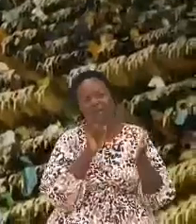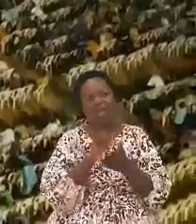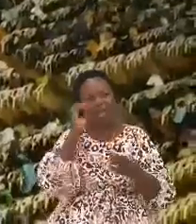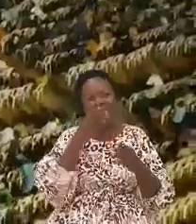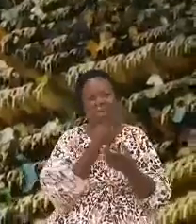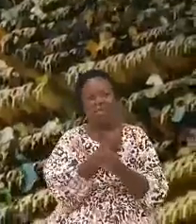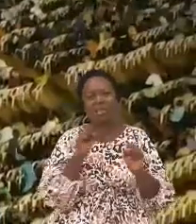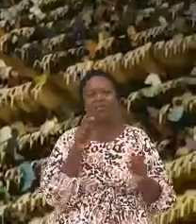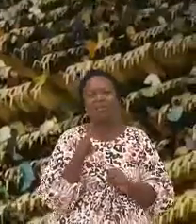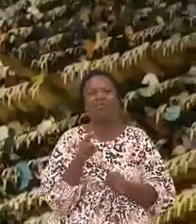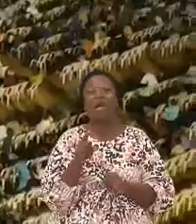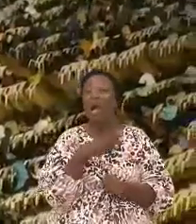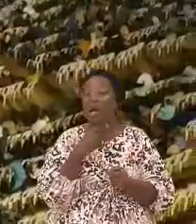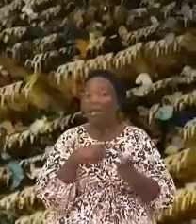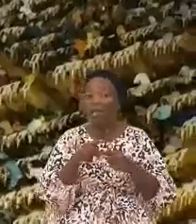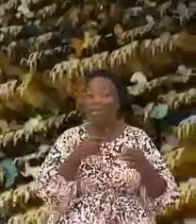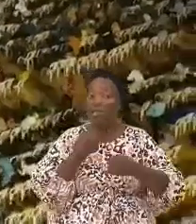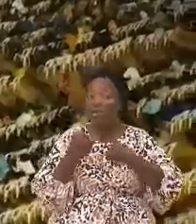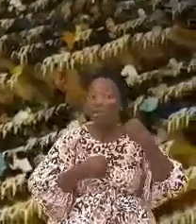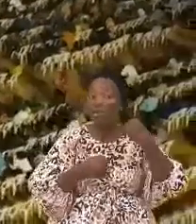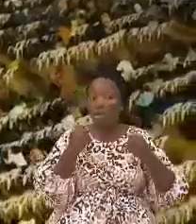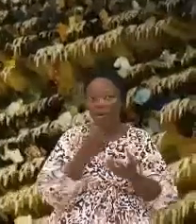believe that he has saved you.